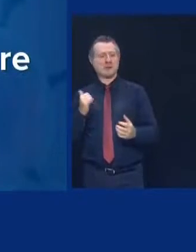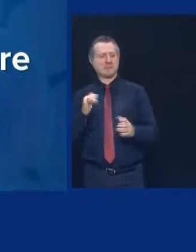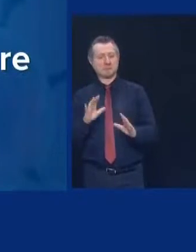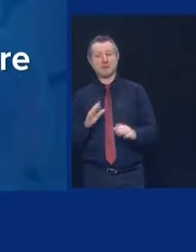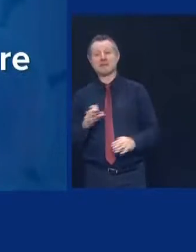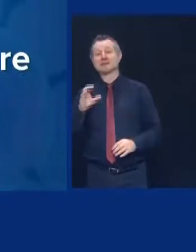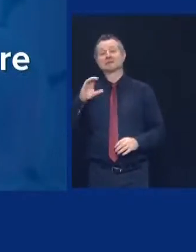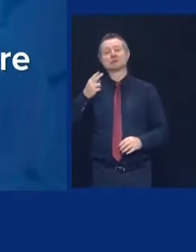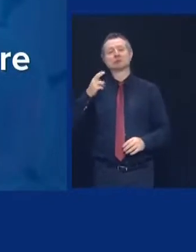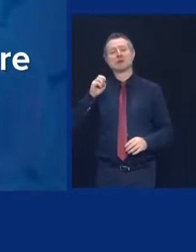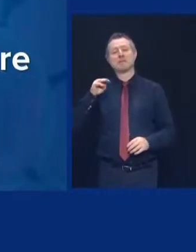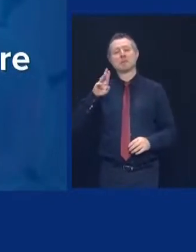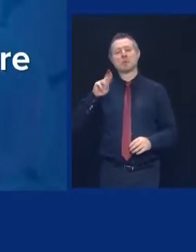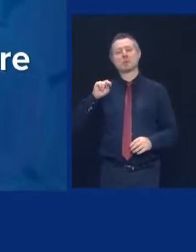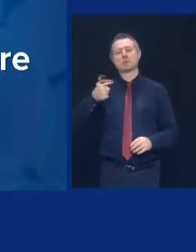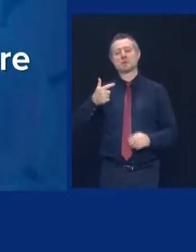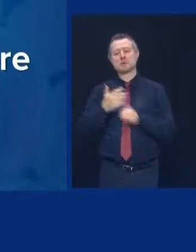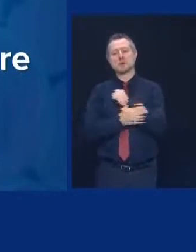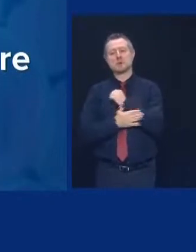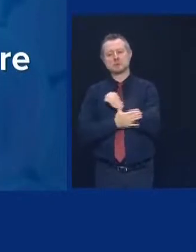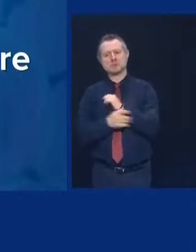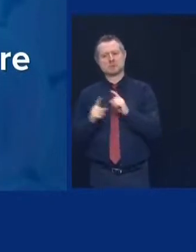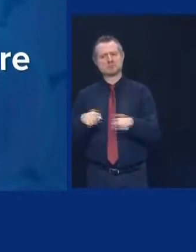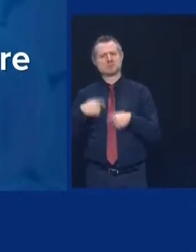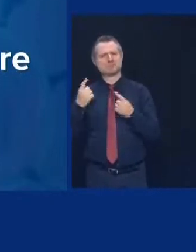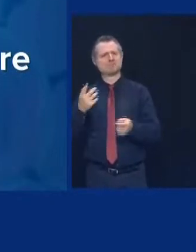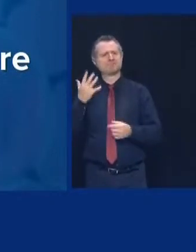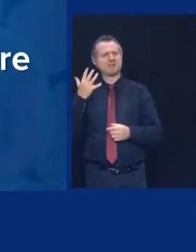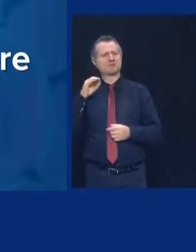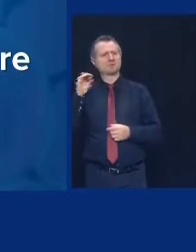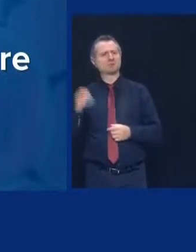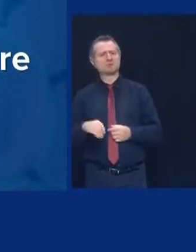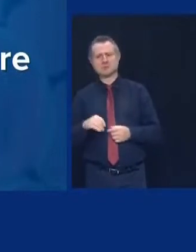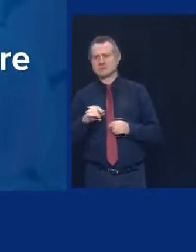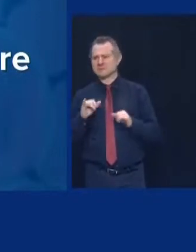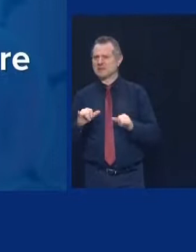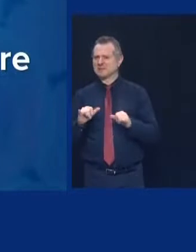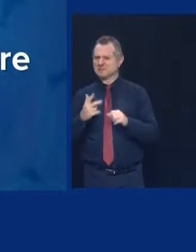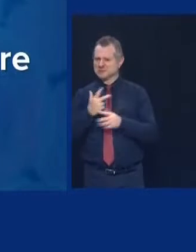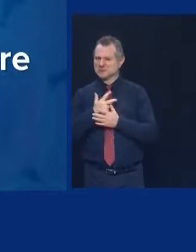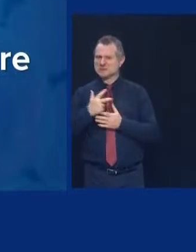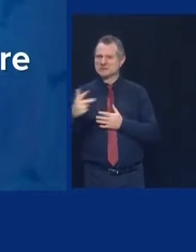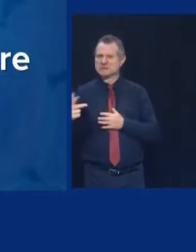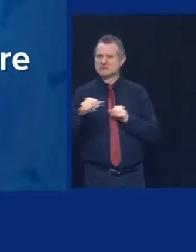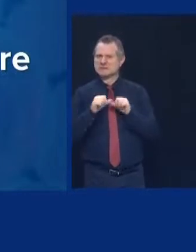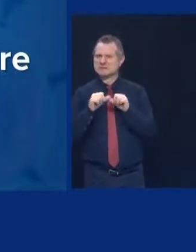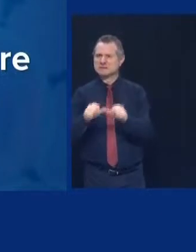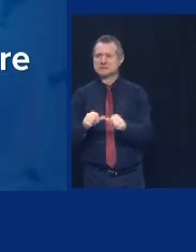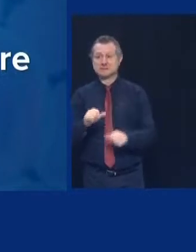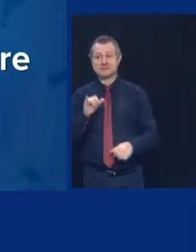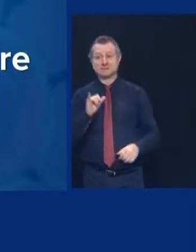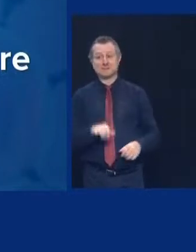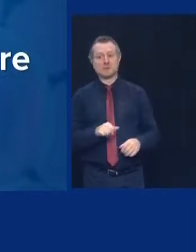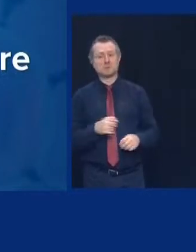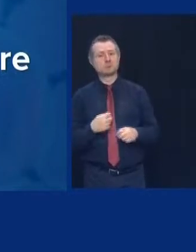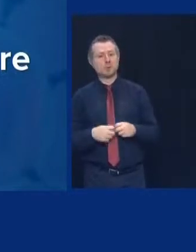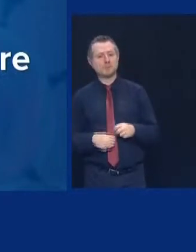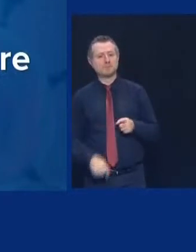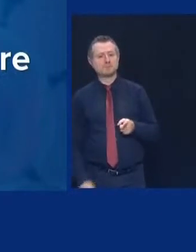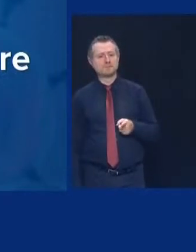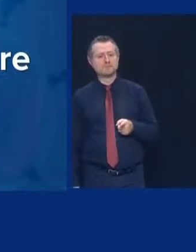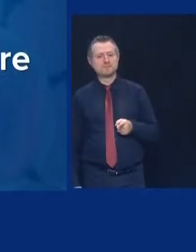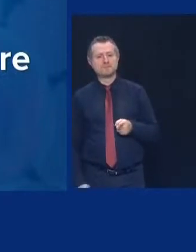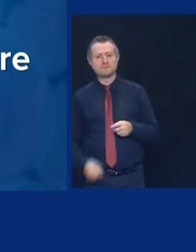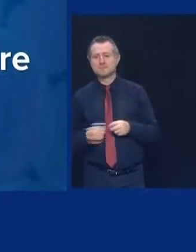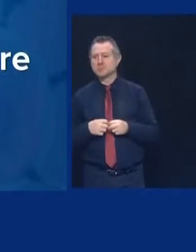been at about 5% for about 3 weeks. That's a problem. Again, we're trying to